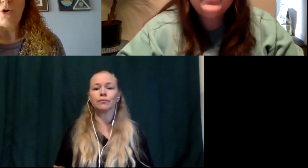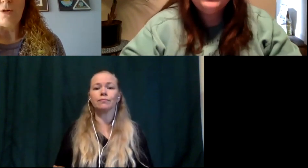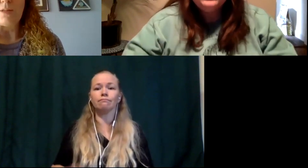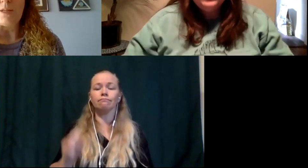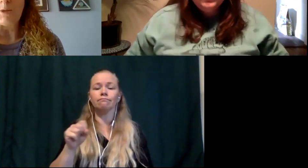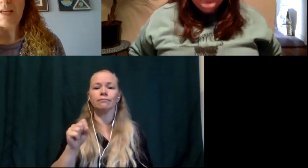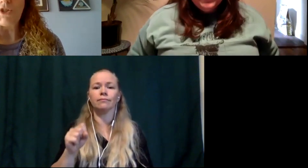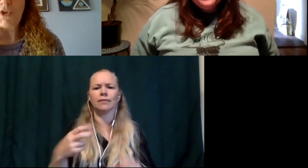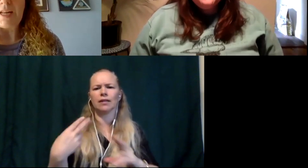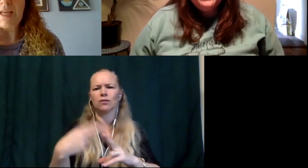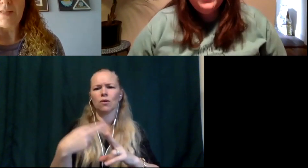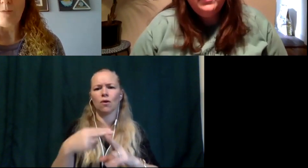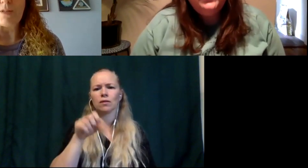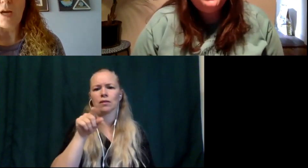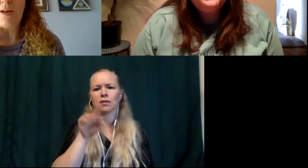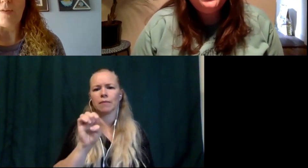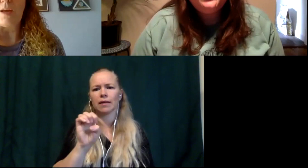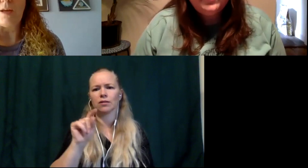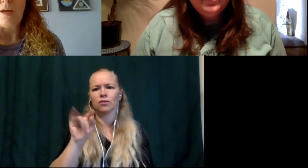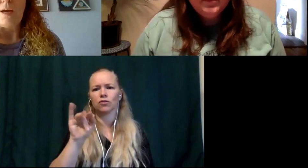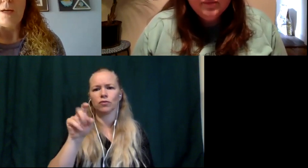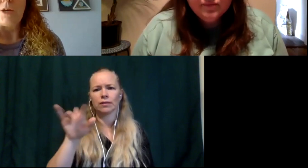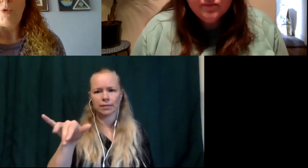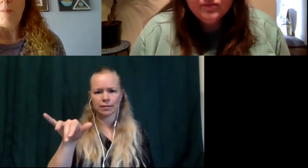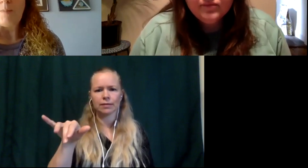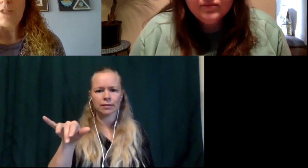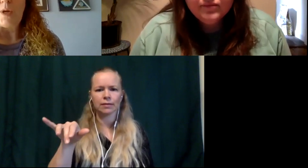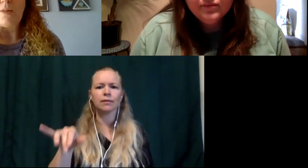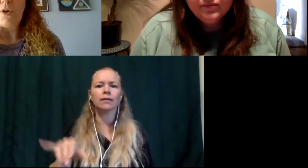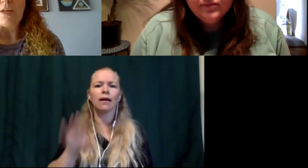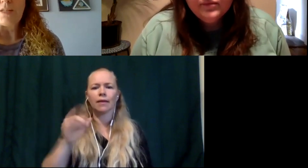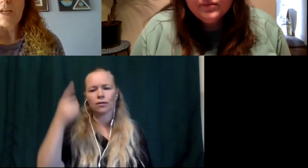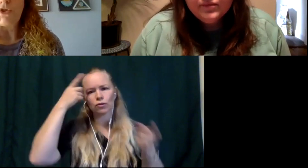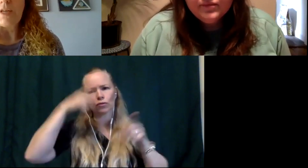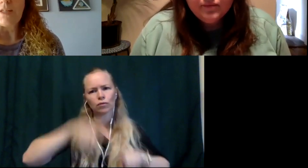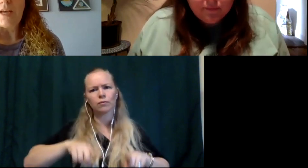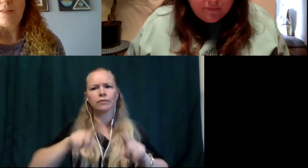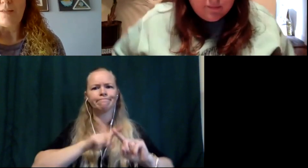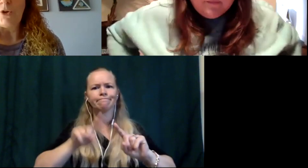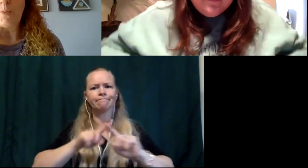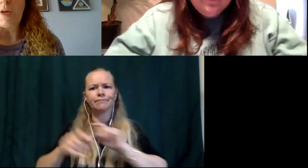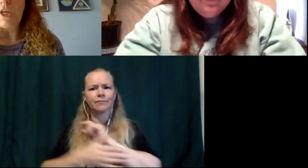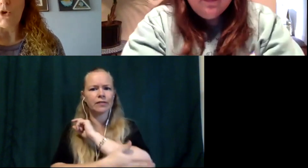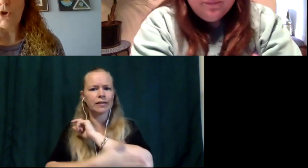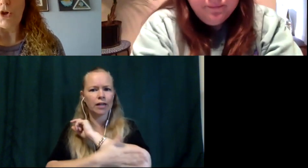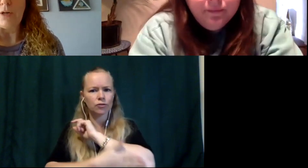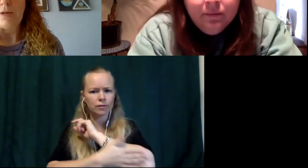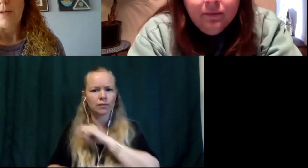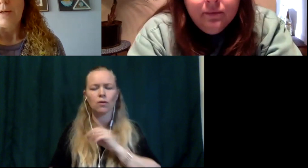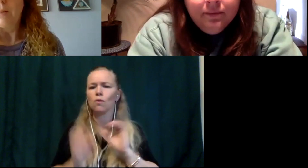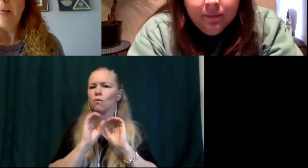it's called the Space Treaty, and that was kind of agreement between the various countries that nobody